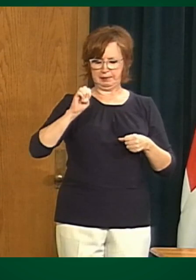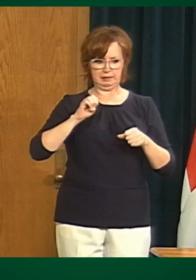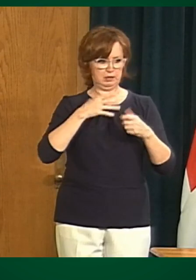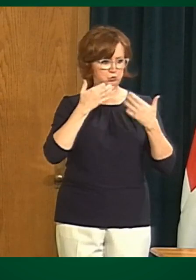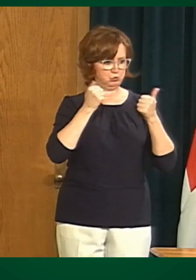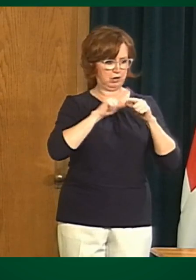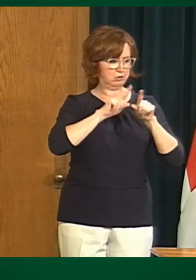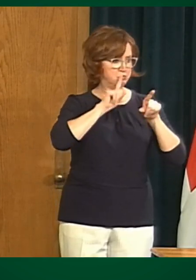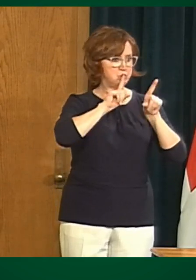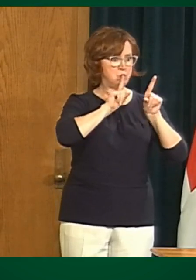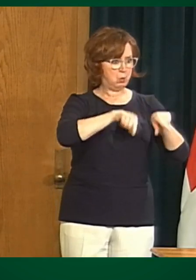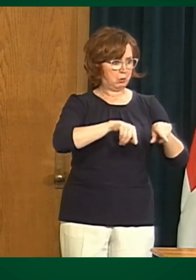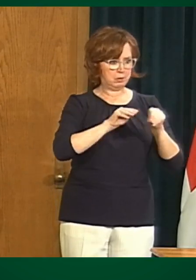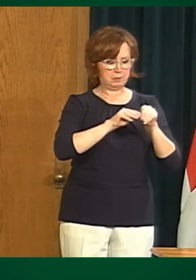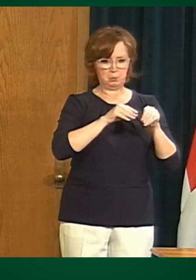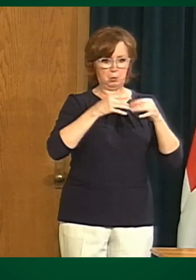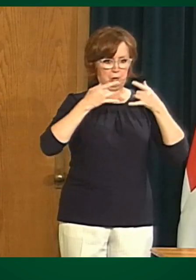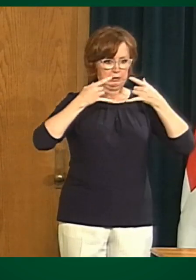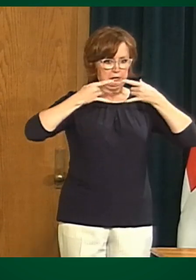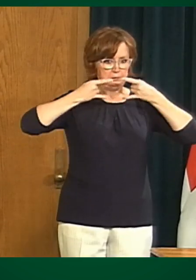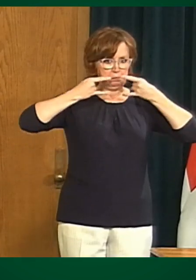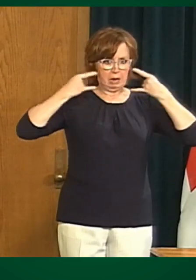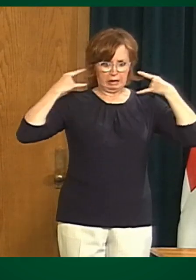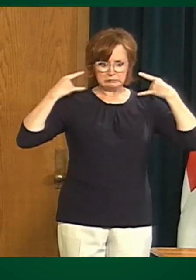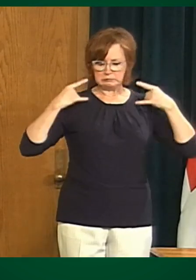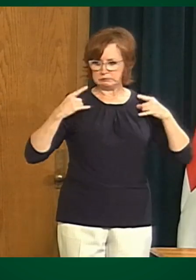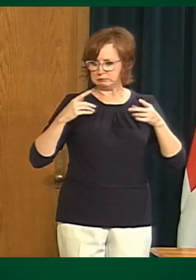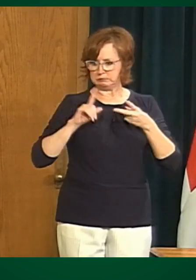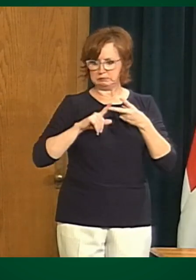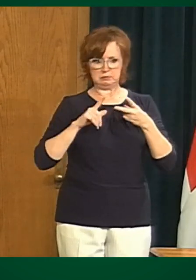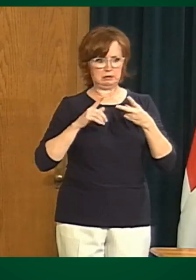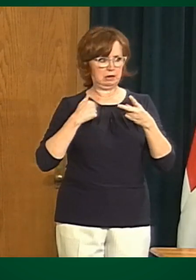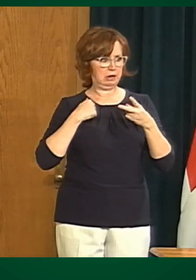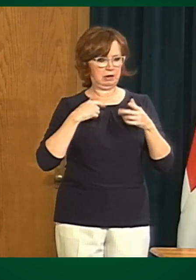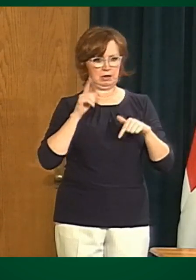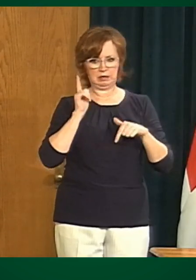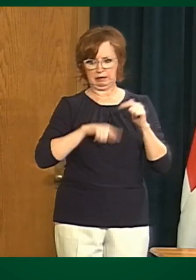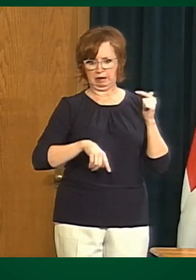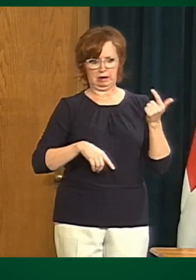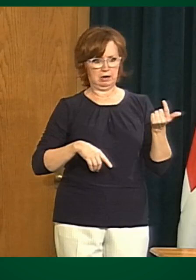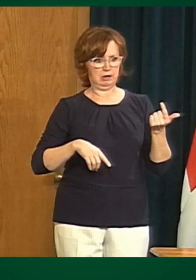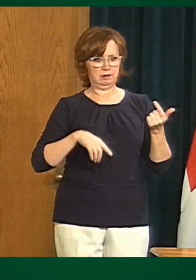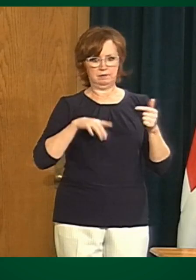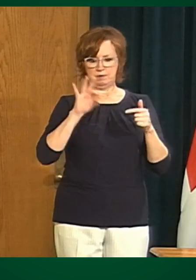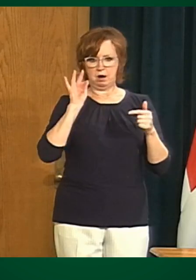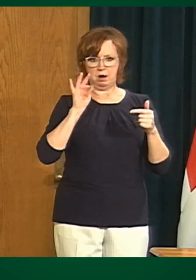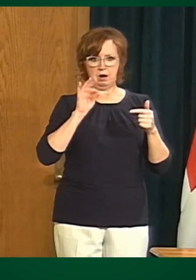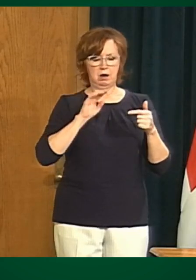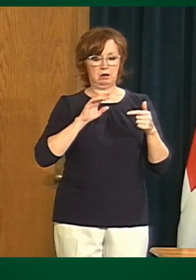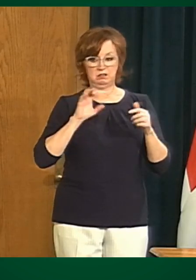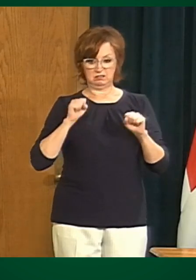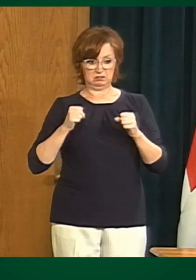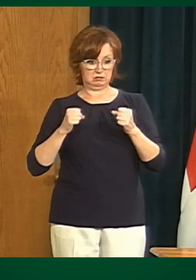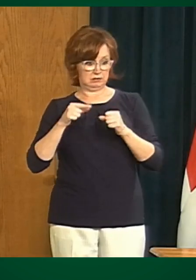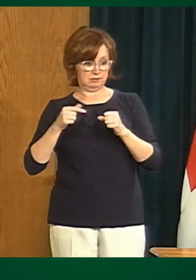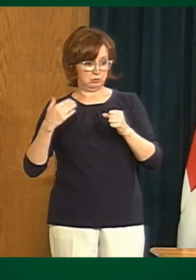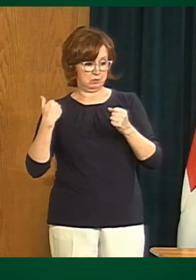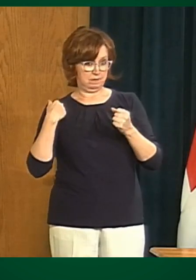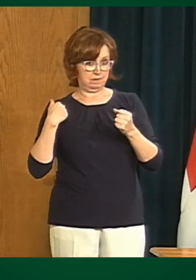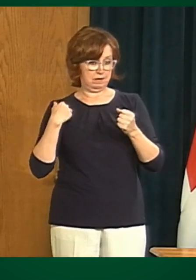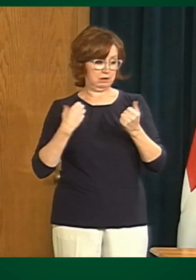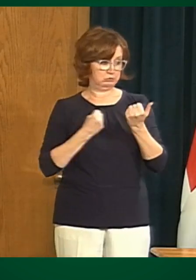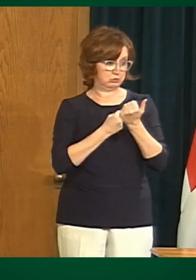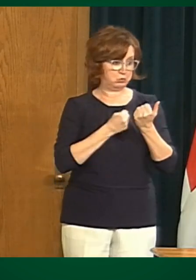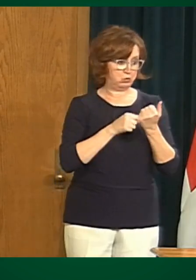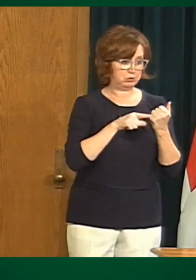products and the finances to cover the cost of buying that. Will the government be supporting those businesses with the cost of PPE